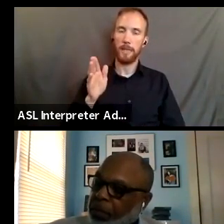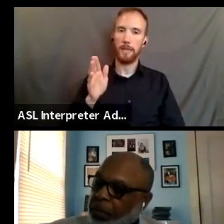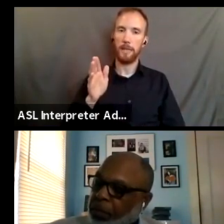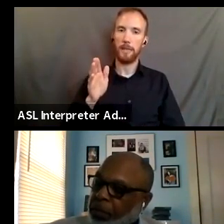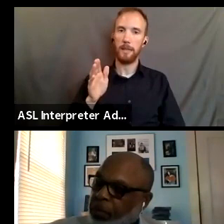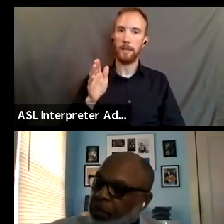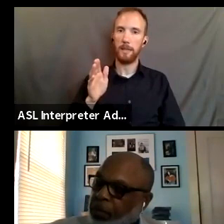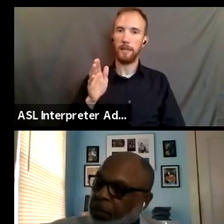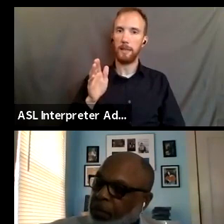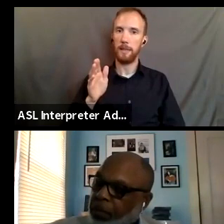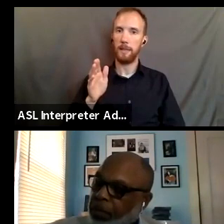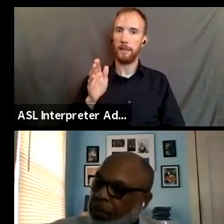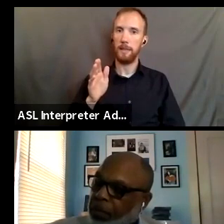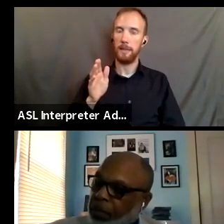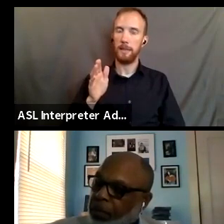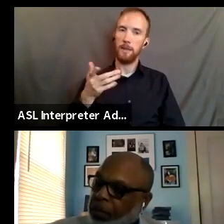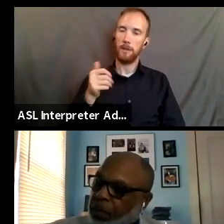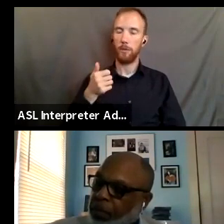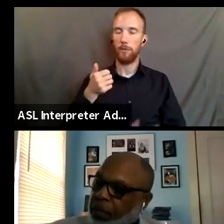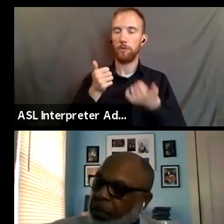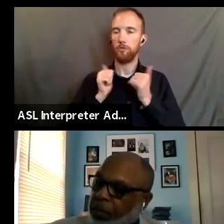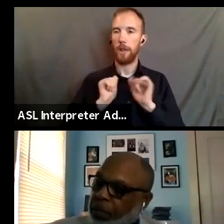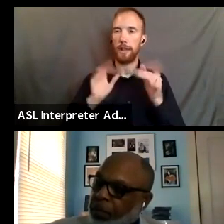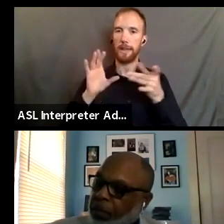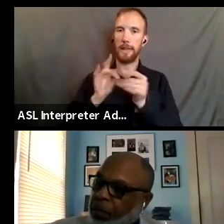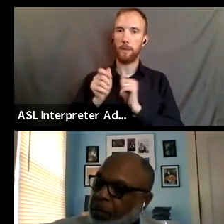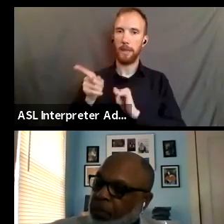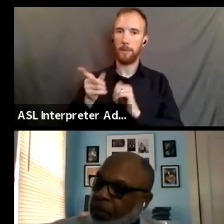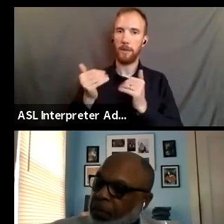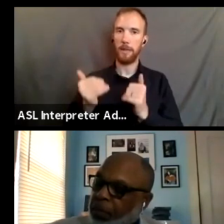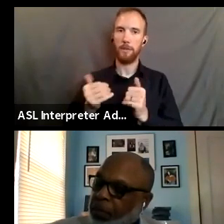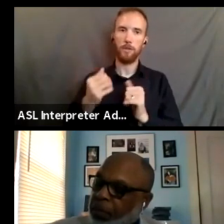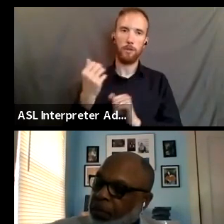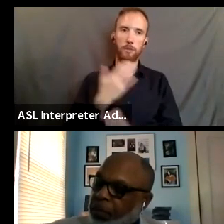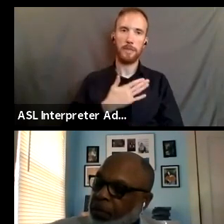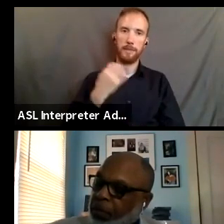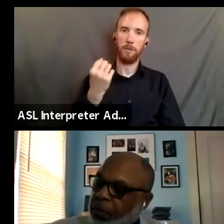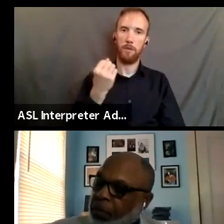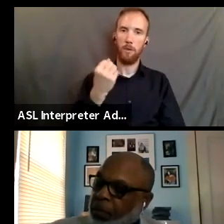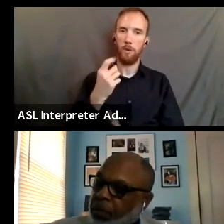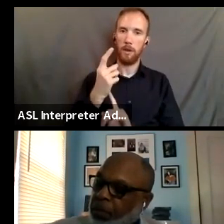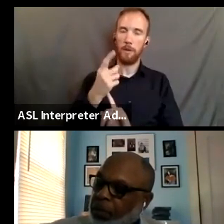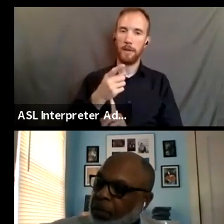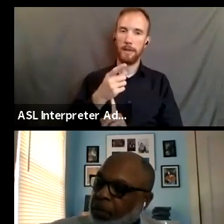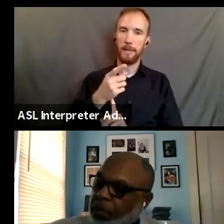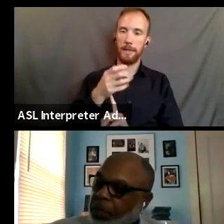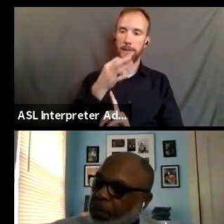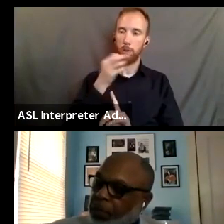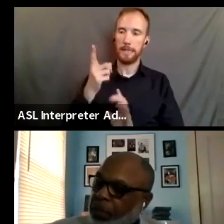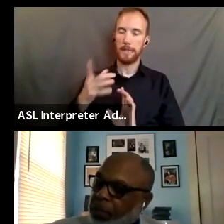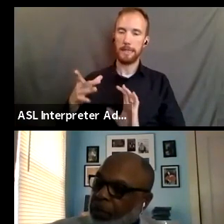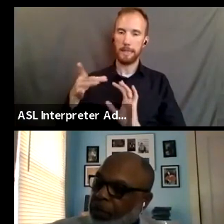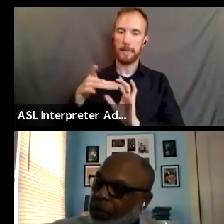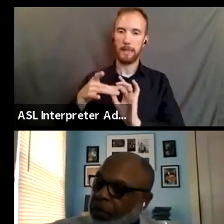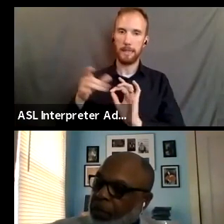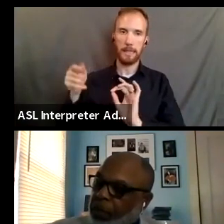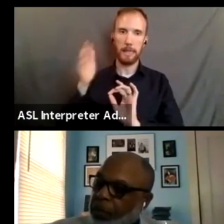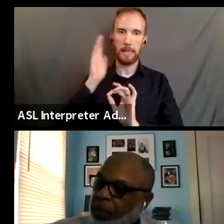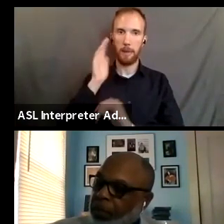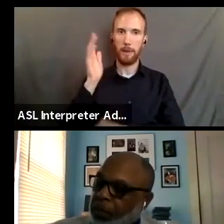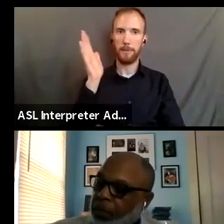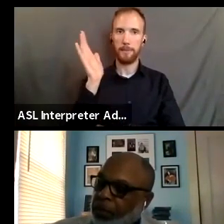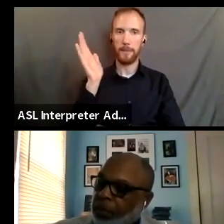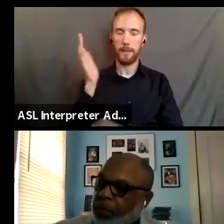connect with him at this moment if you give us just one second as soon as he connects he'll address the